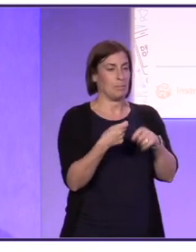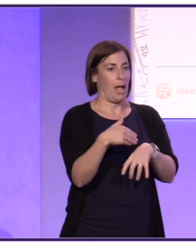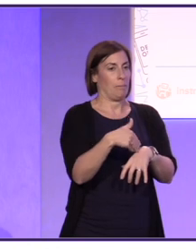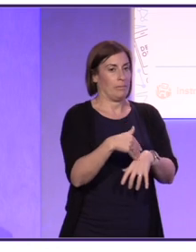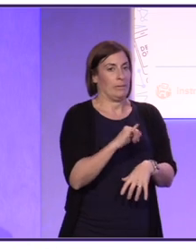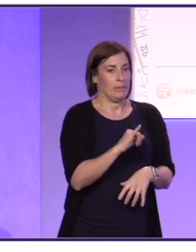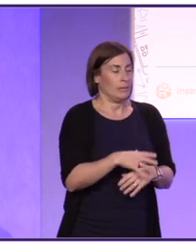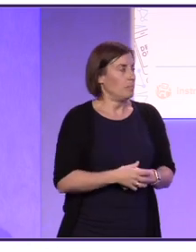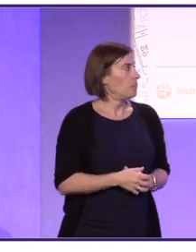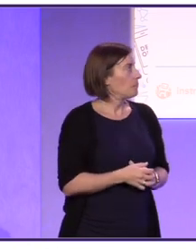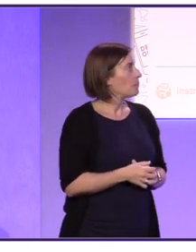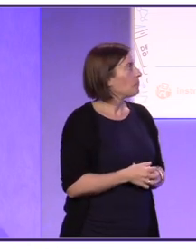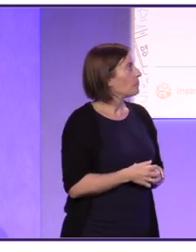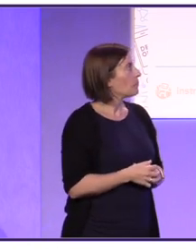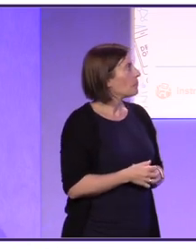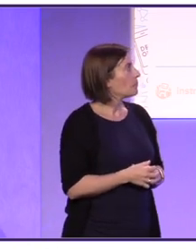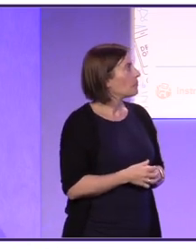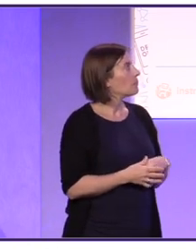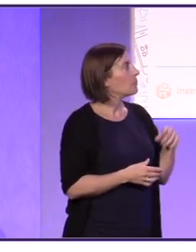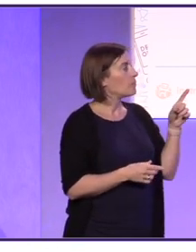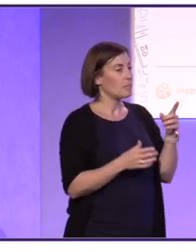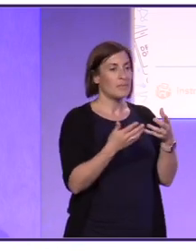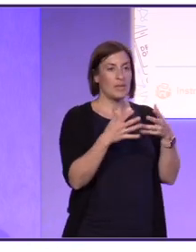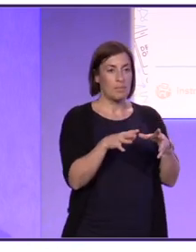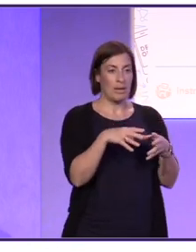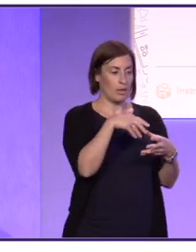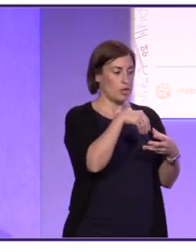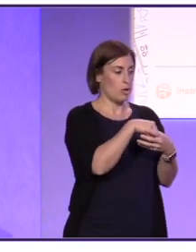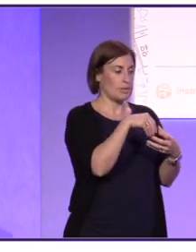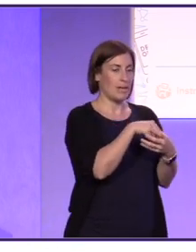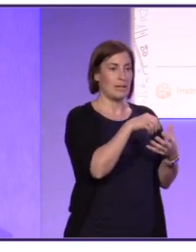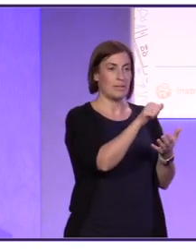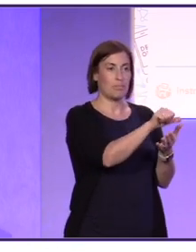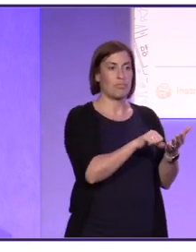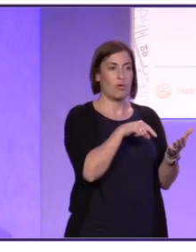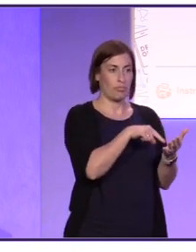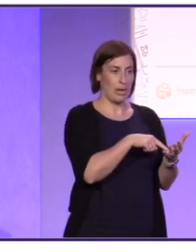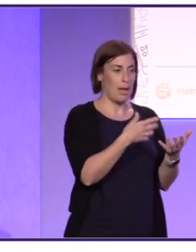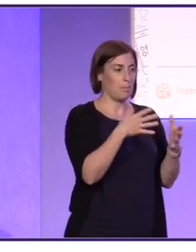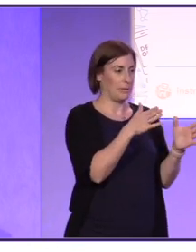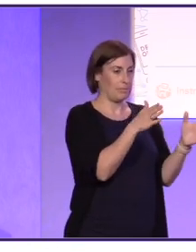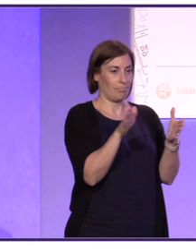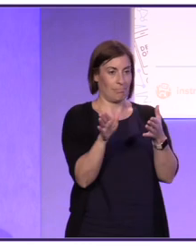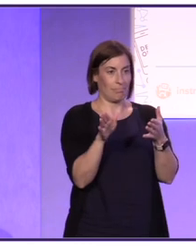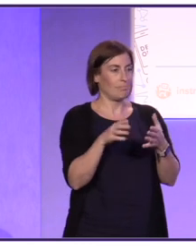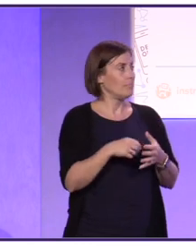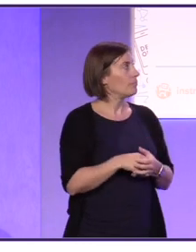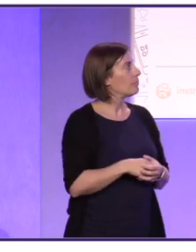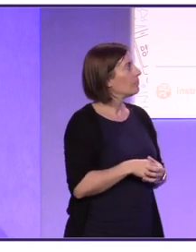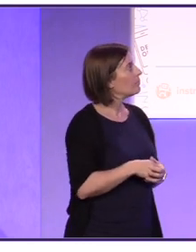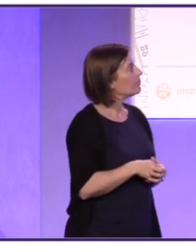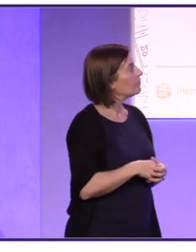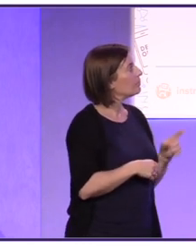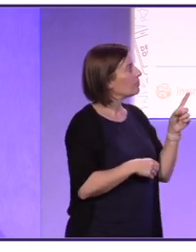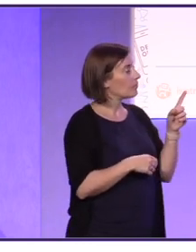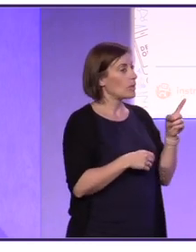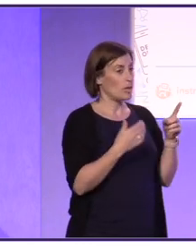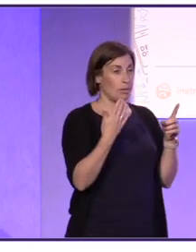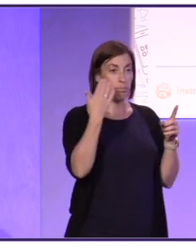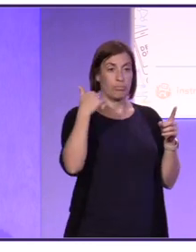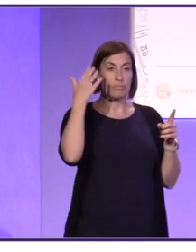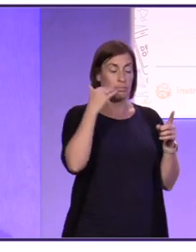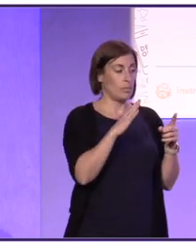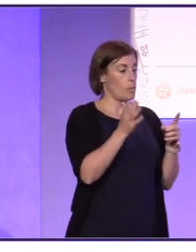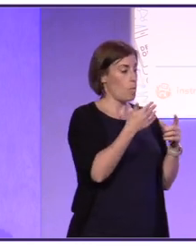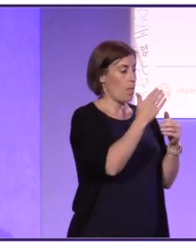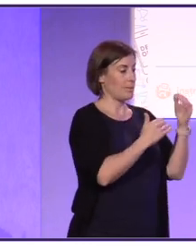So as I was saying, we did this at the content program. And we had all of our stack